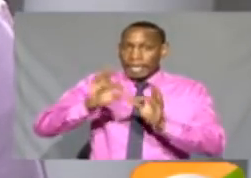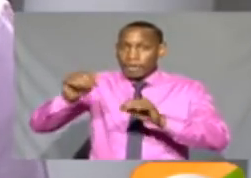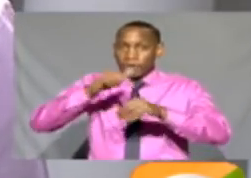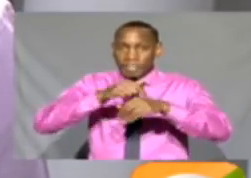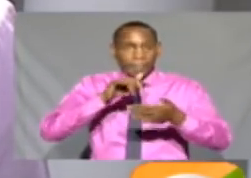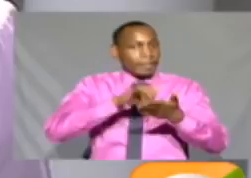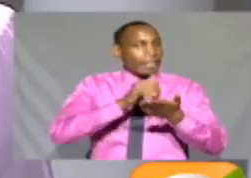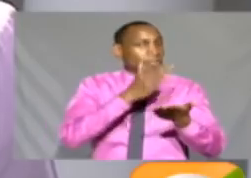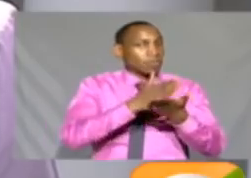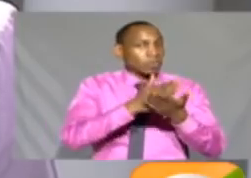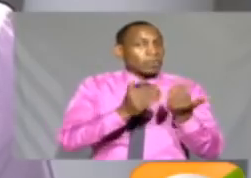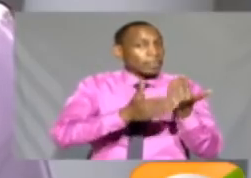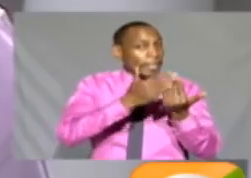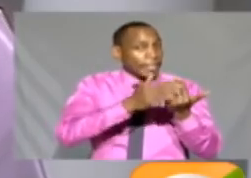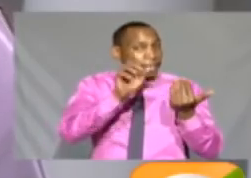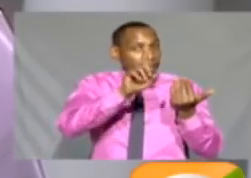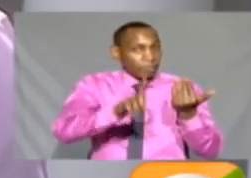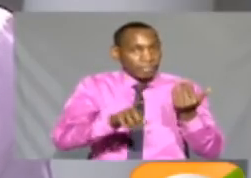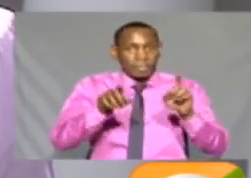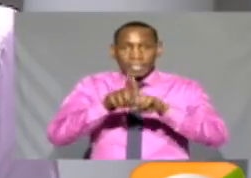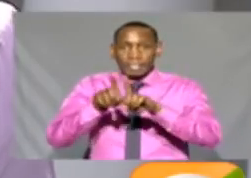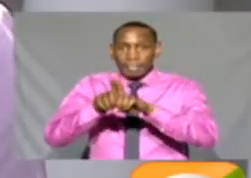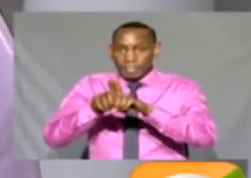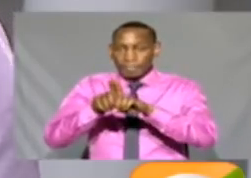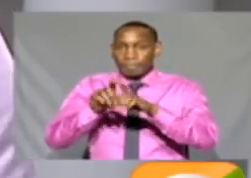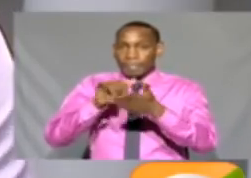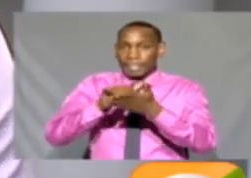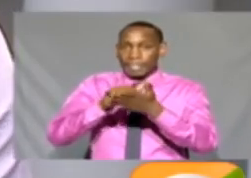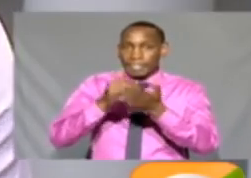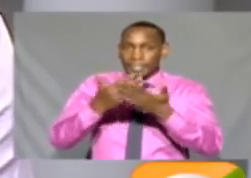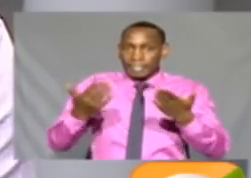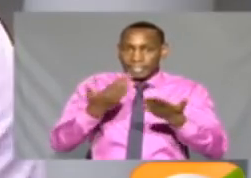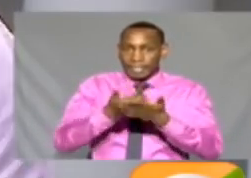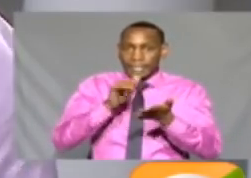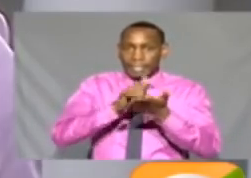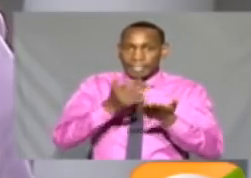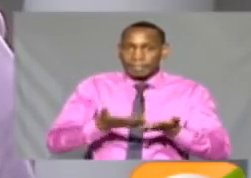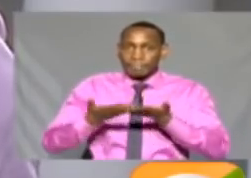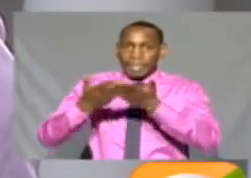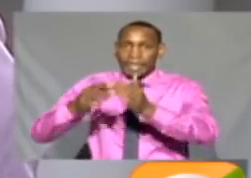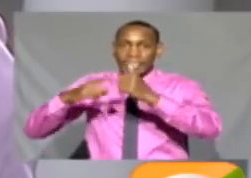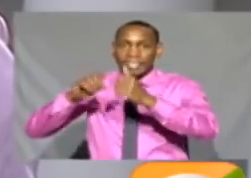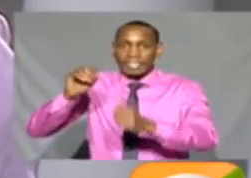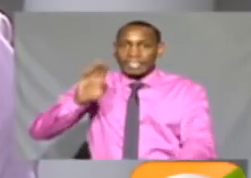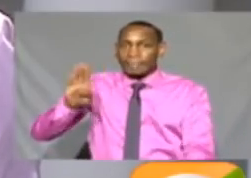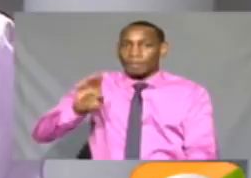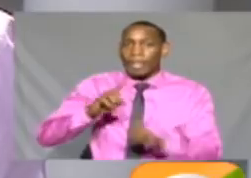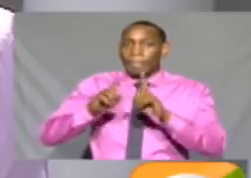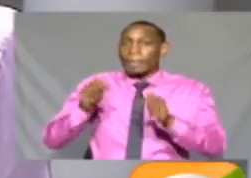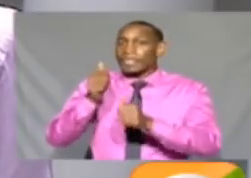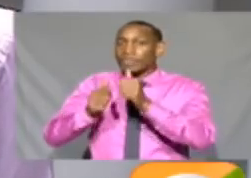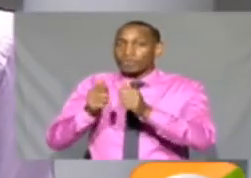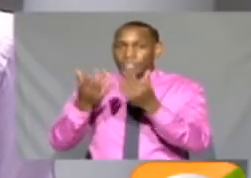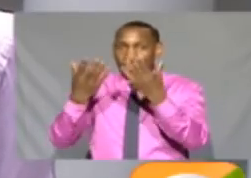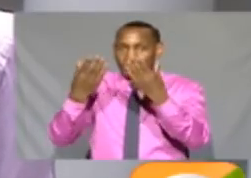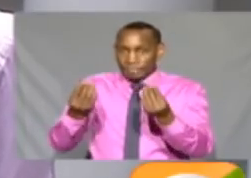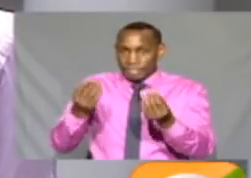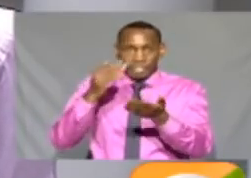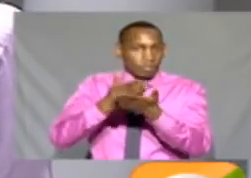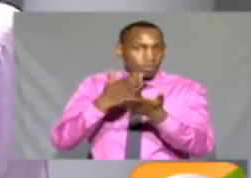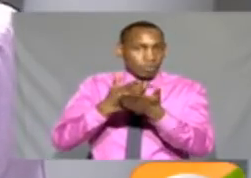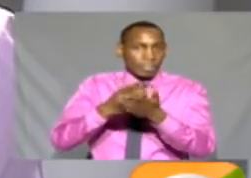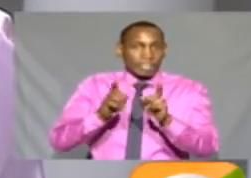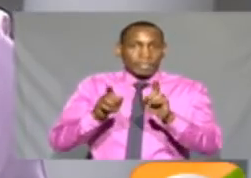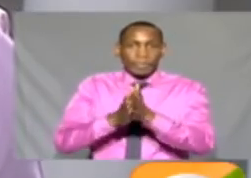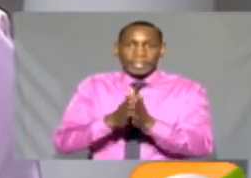we really care? Also, the mattresses that carried some 60 billion shillings, but whose mattresses were they? And